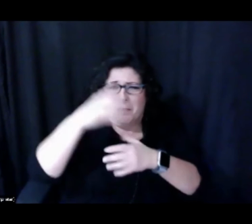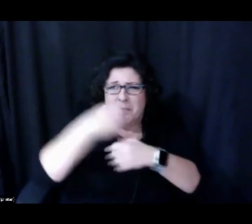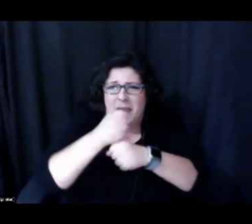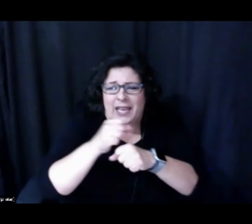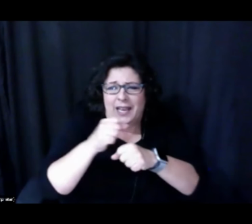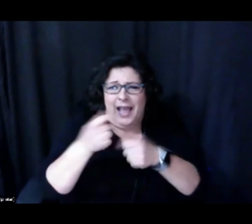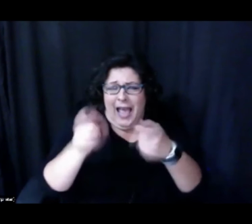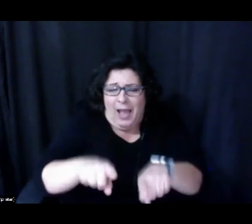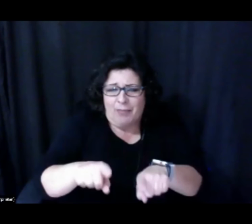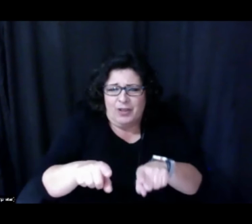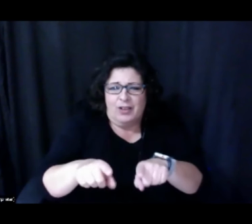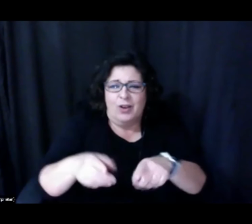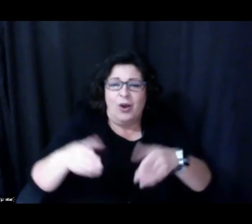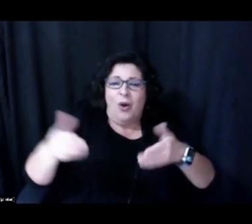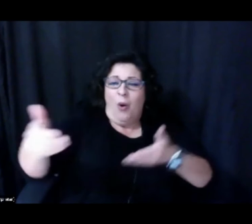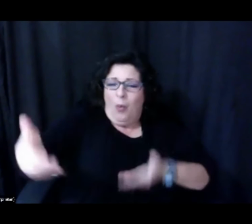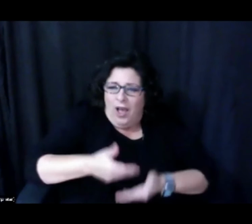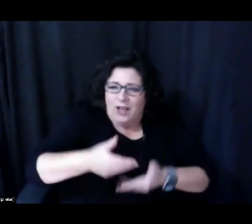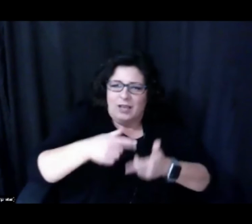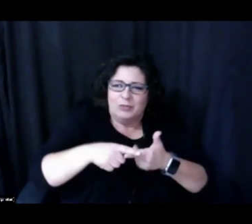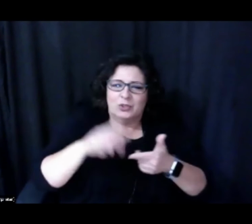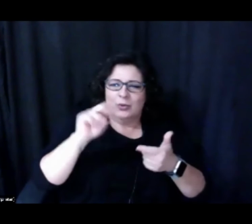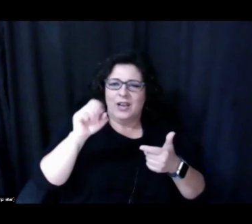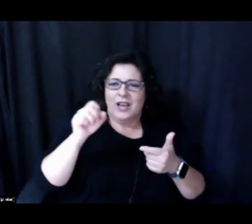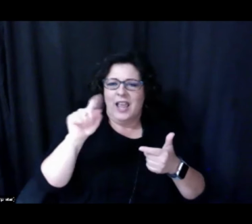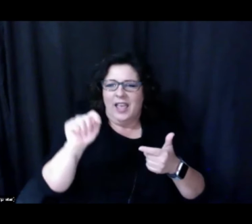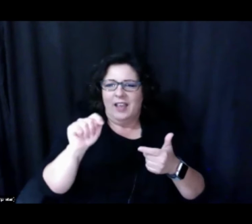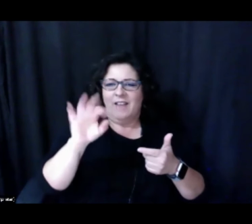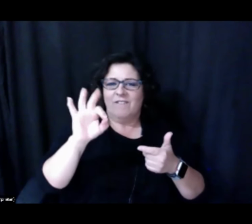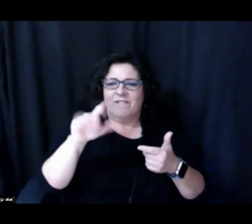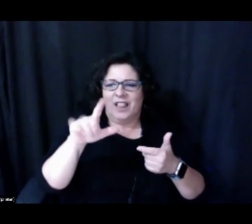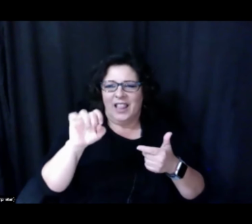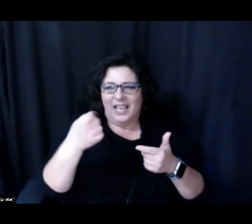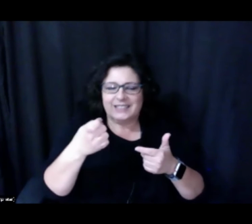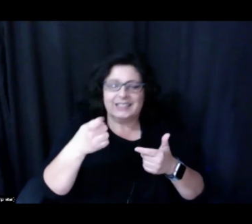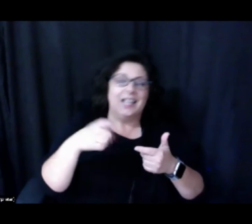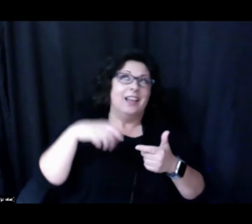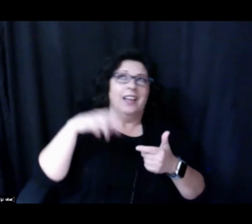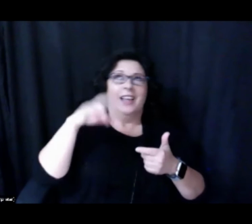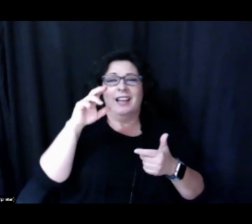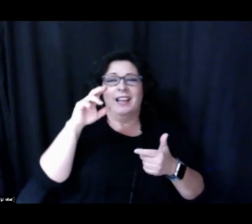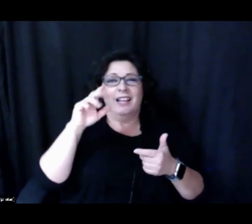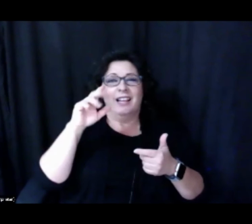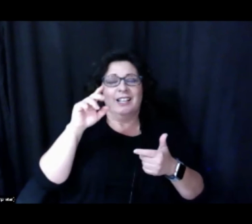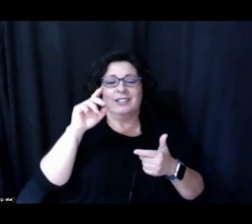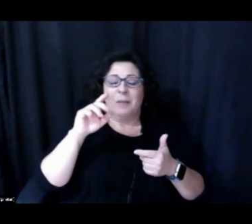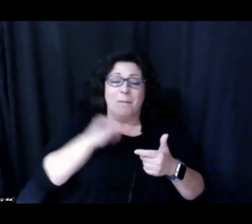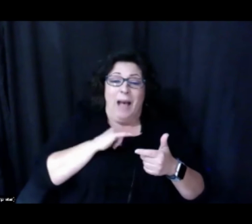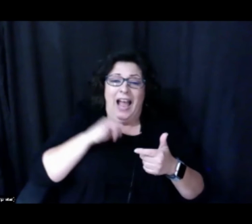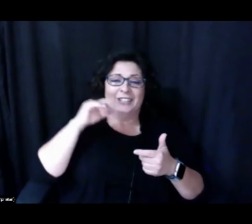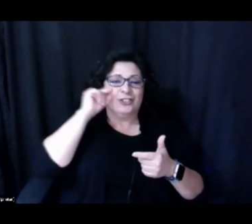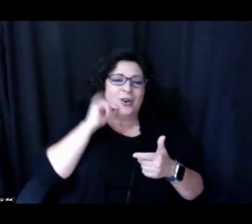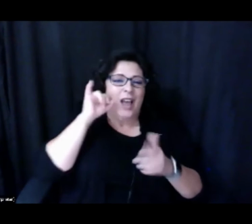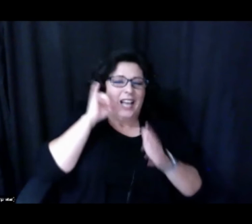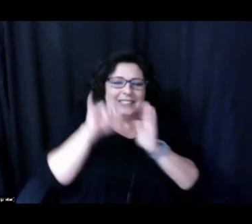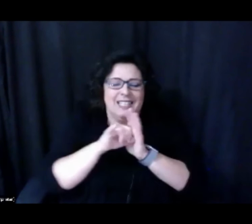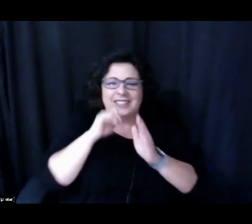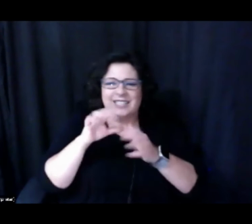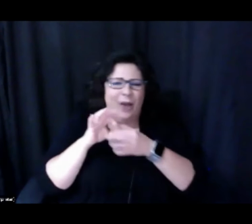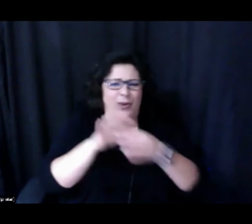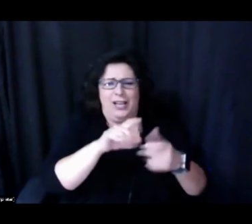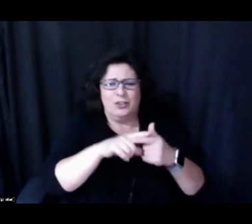term. Right. Welcome to Netflix's gender transcendentalism. Yeah. My gender identity does not relate to my